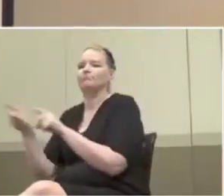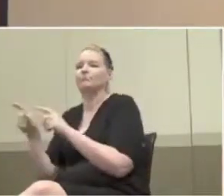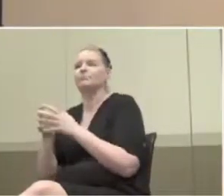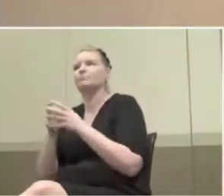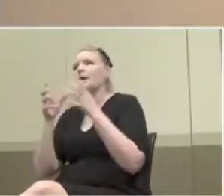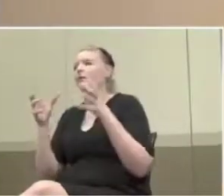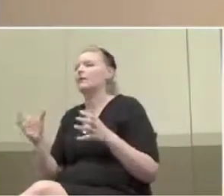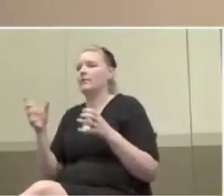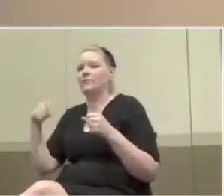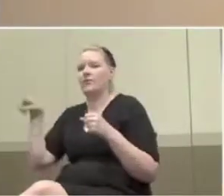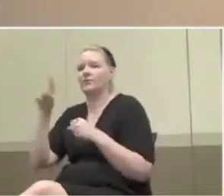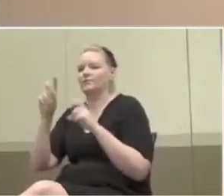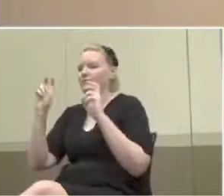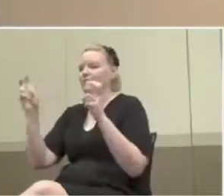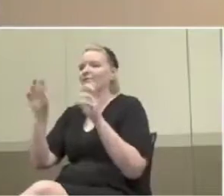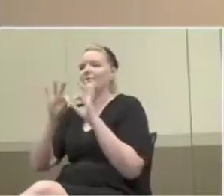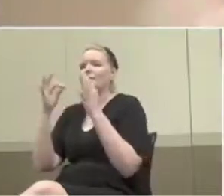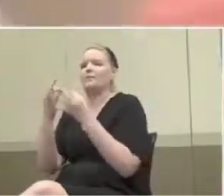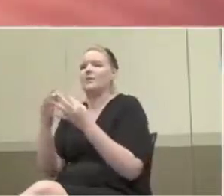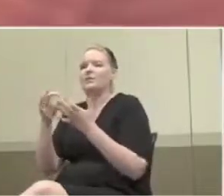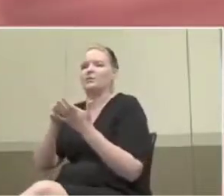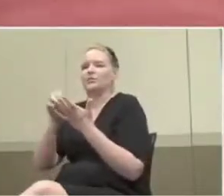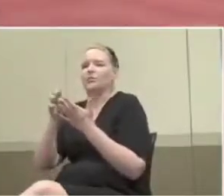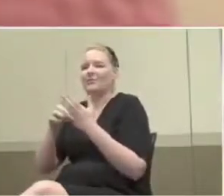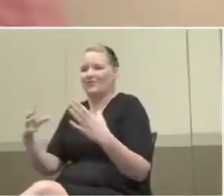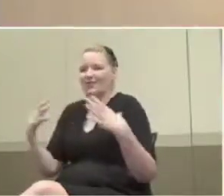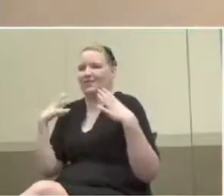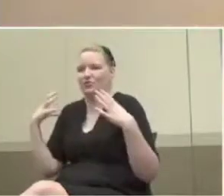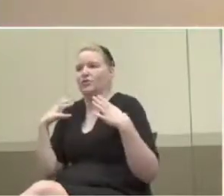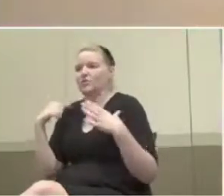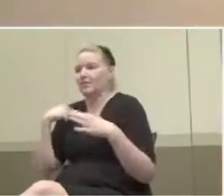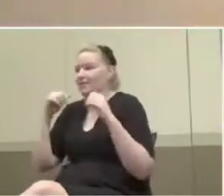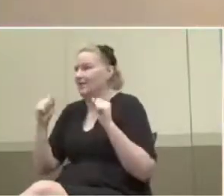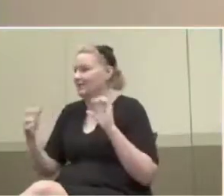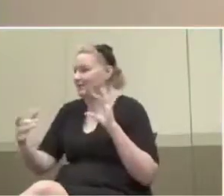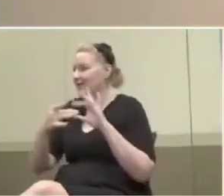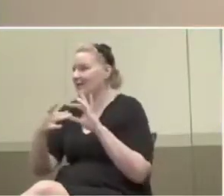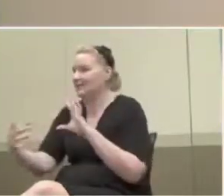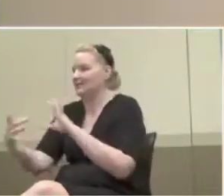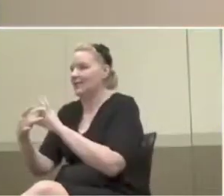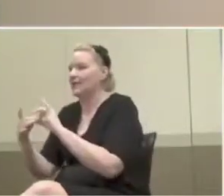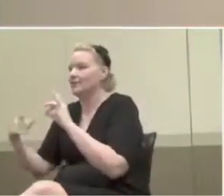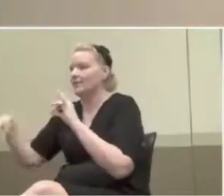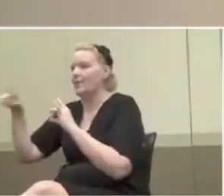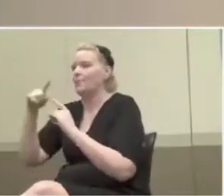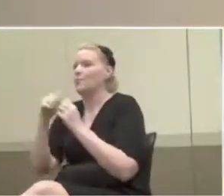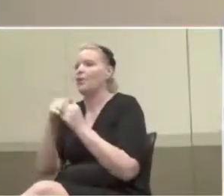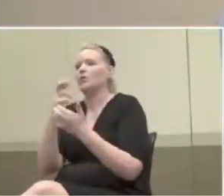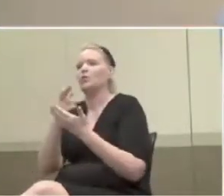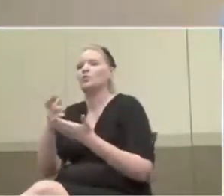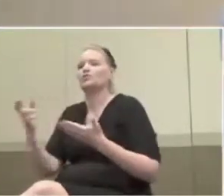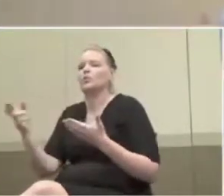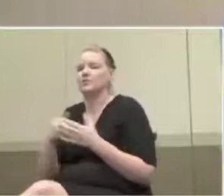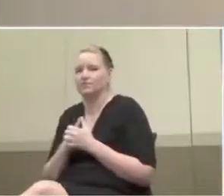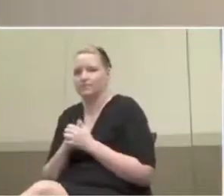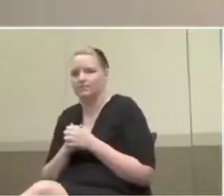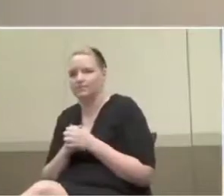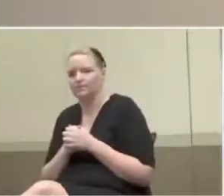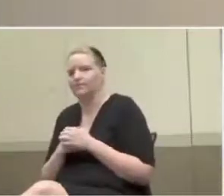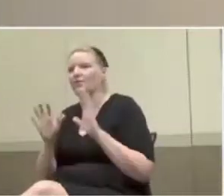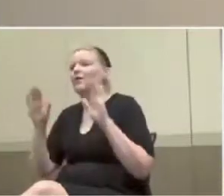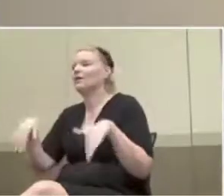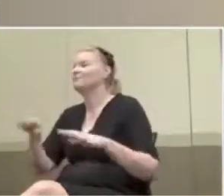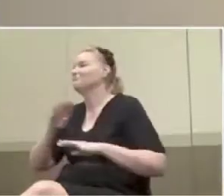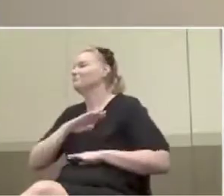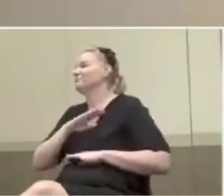vacations and get to know what the issues are for parents and to help connect them with various resources. So enough about me.